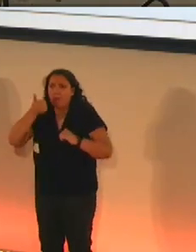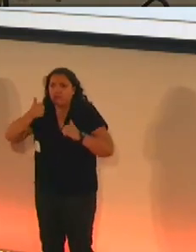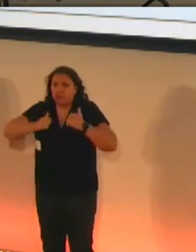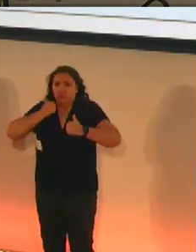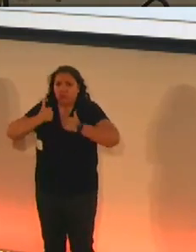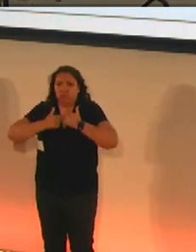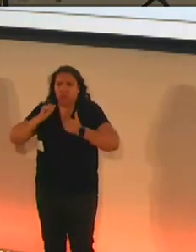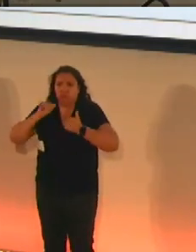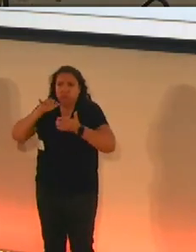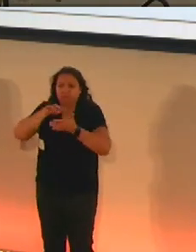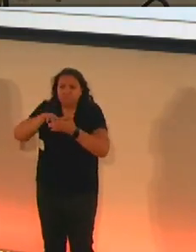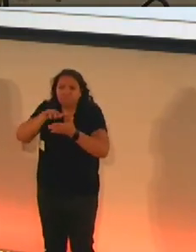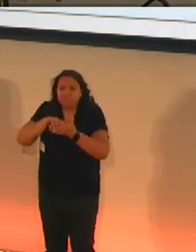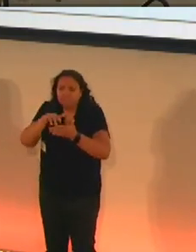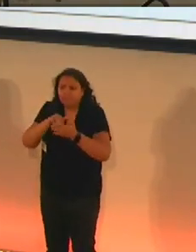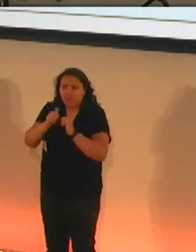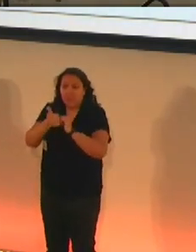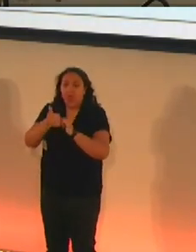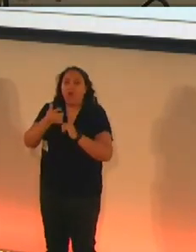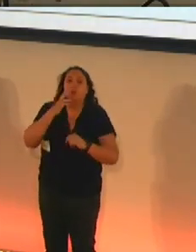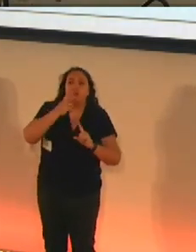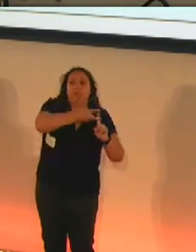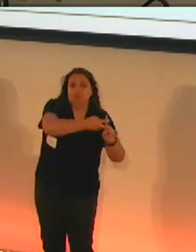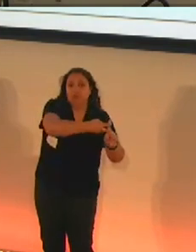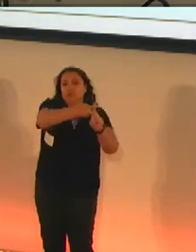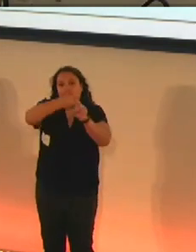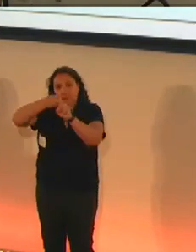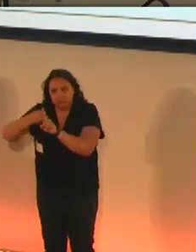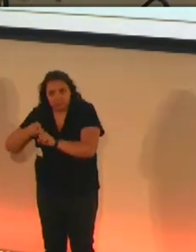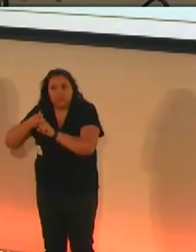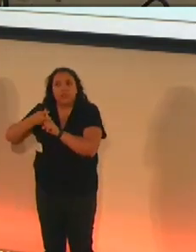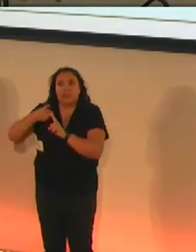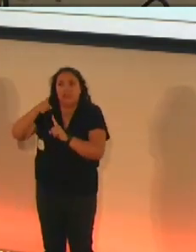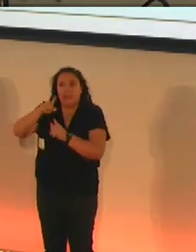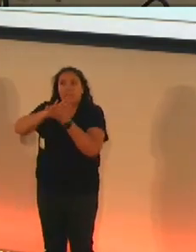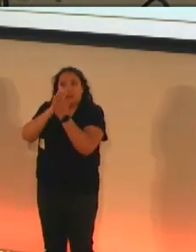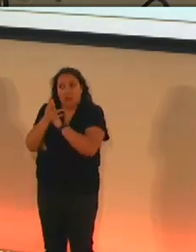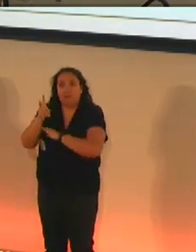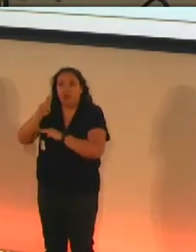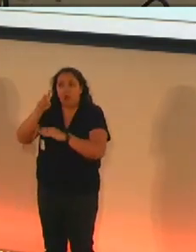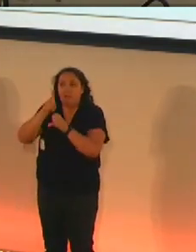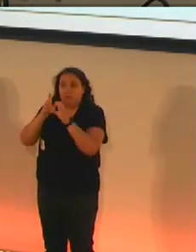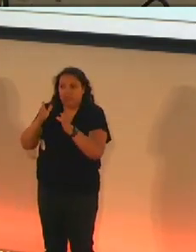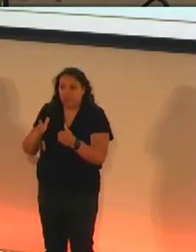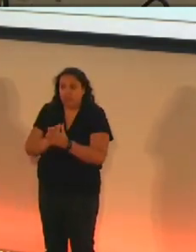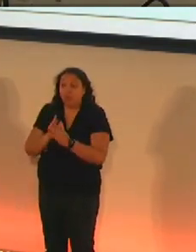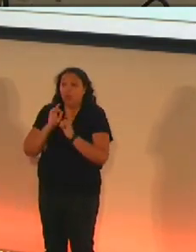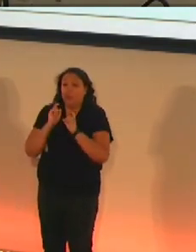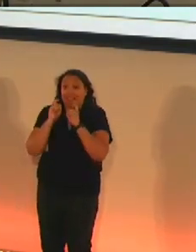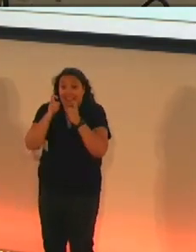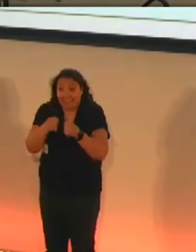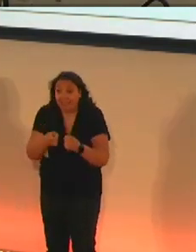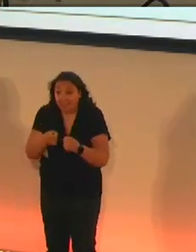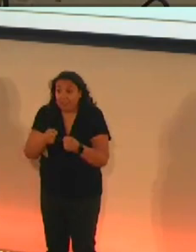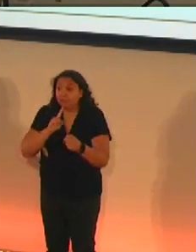study design would be to bring in blind and low vision users to be our participants in the study and actually give them a